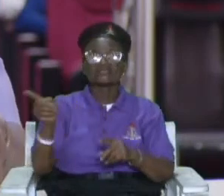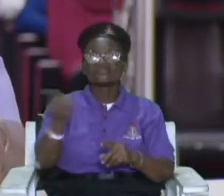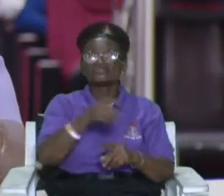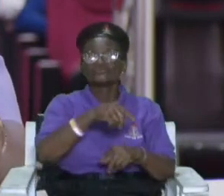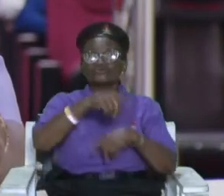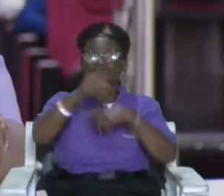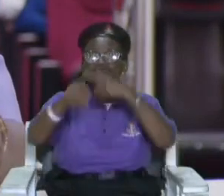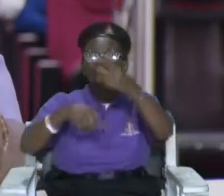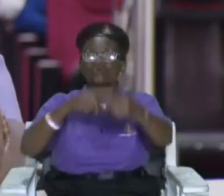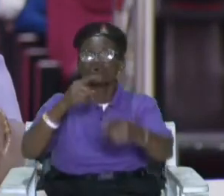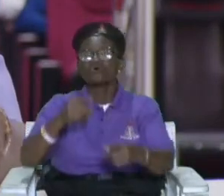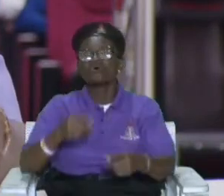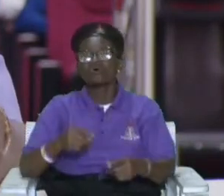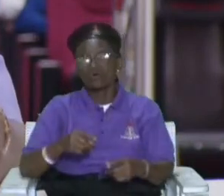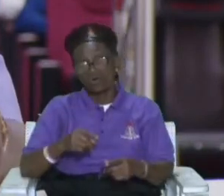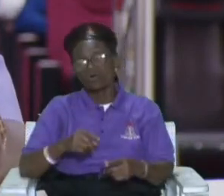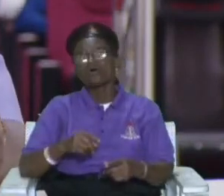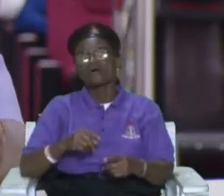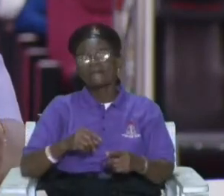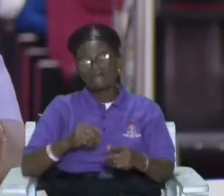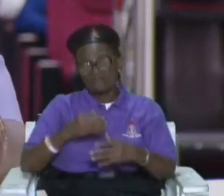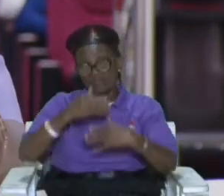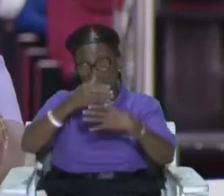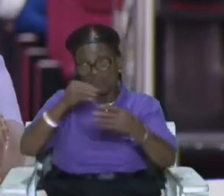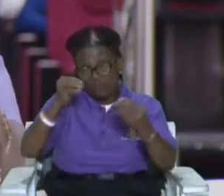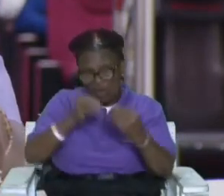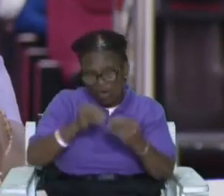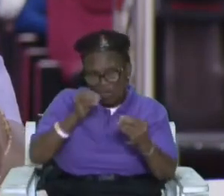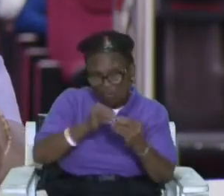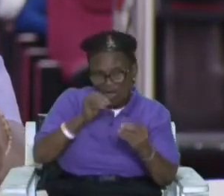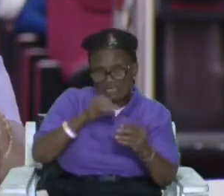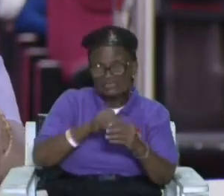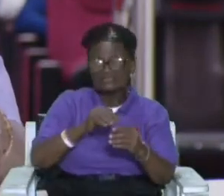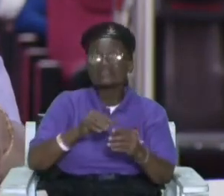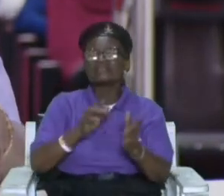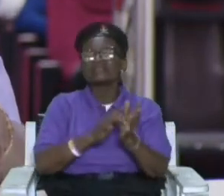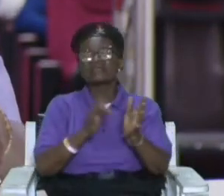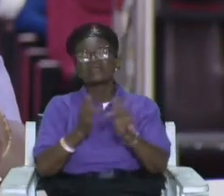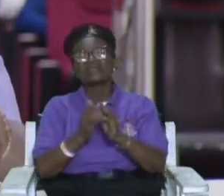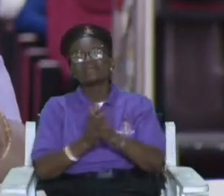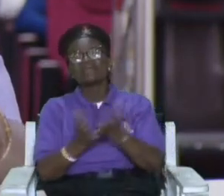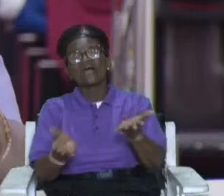into the scriptures, you will find another